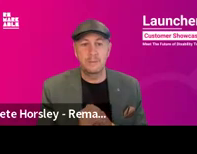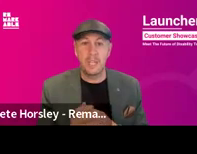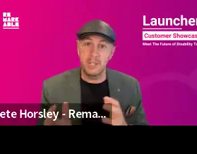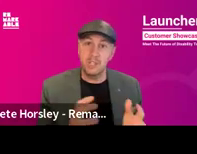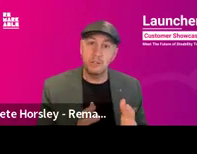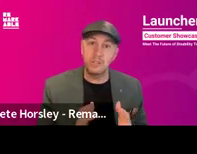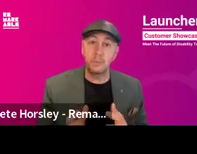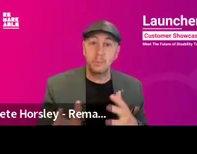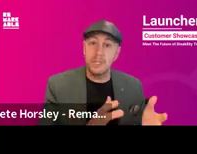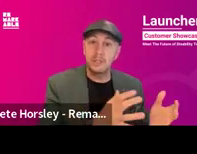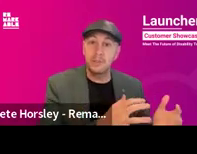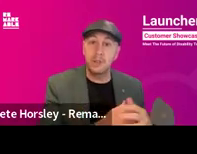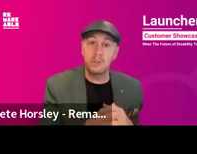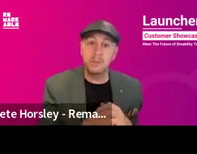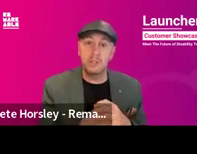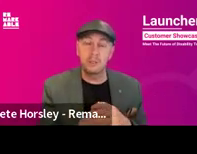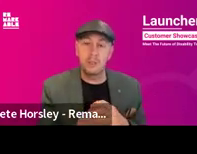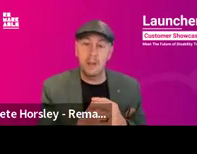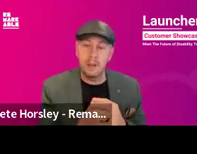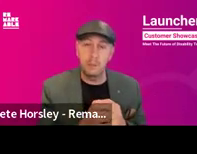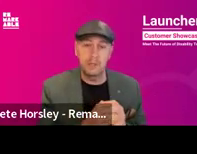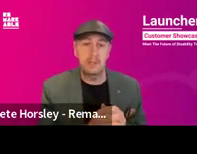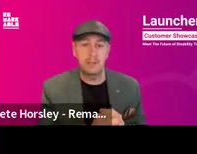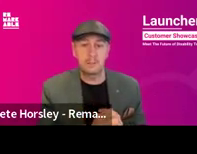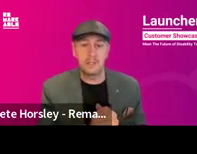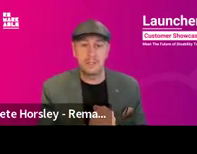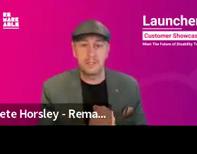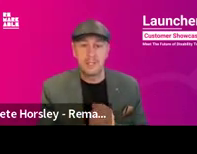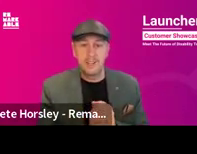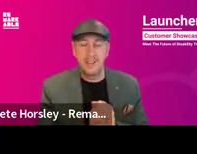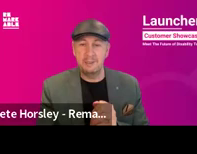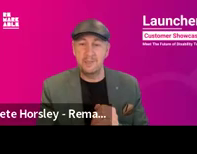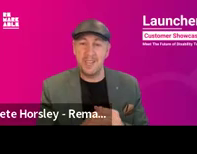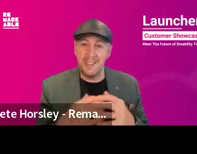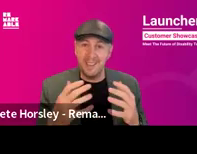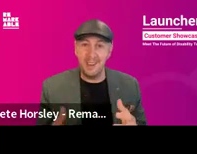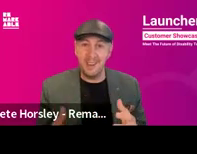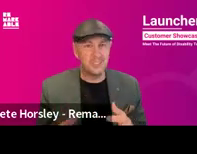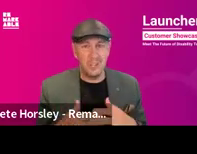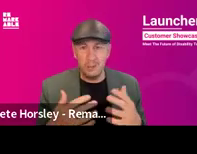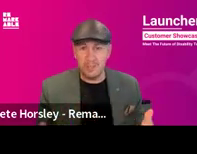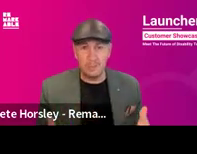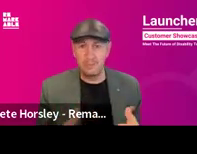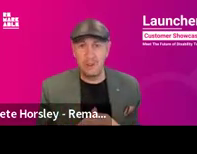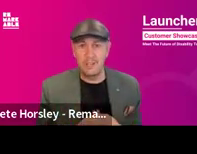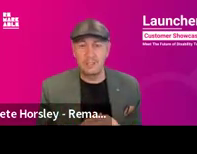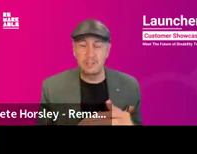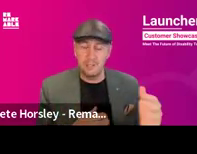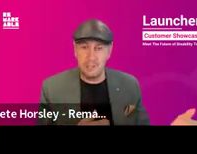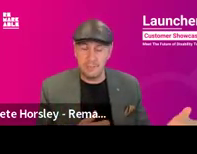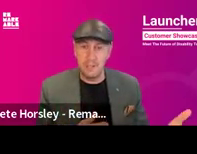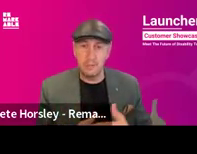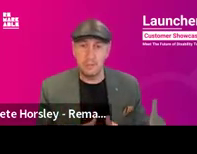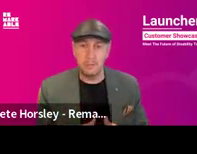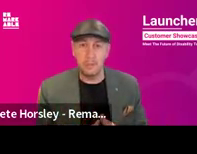with engineering support, particularly for those that are doing hardware startups. And they are generously providing